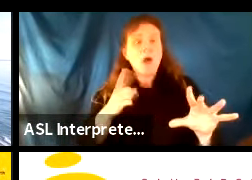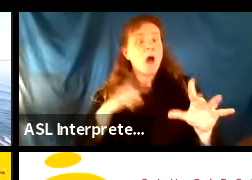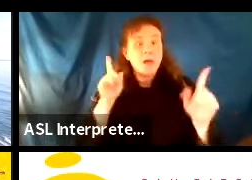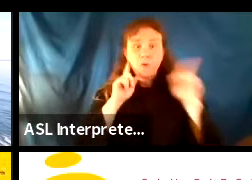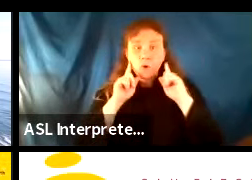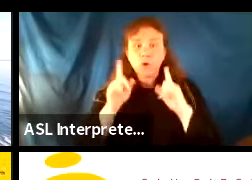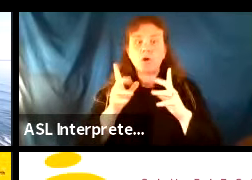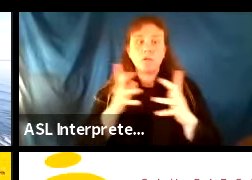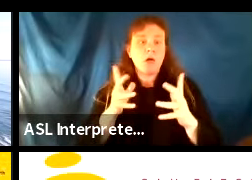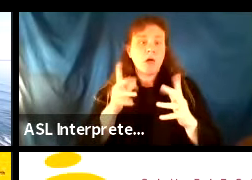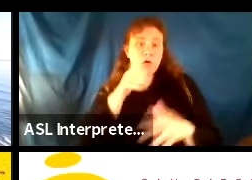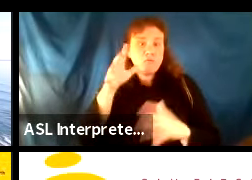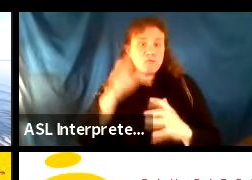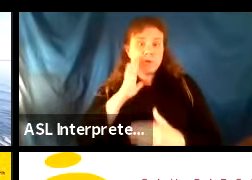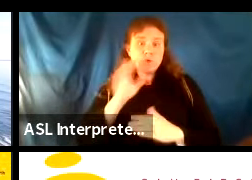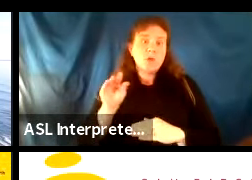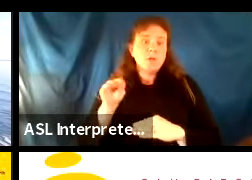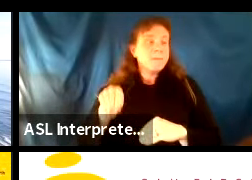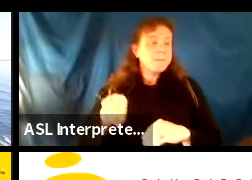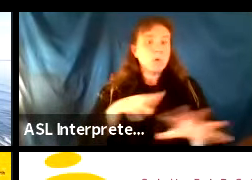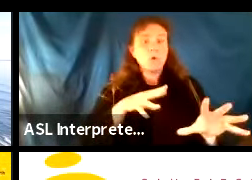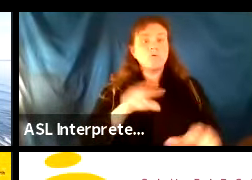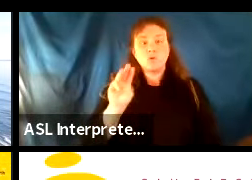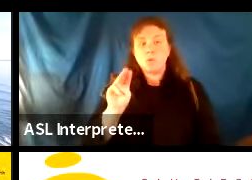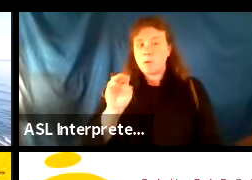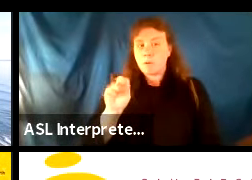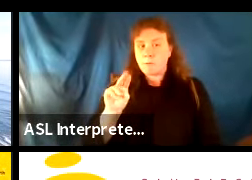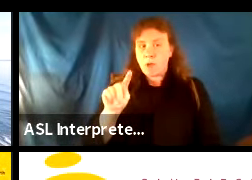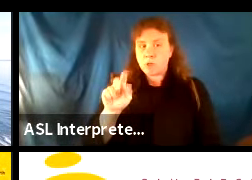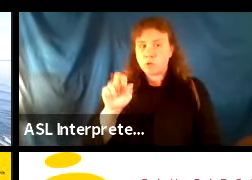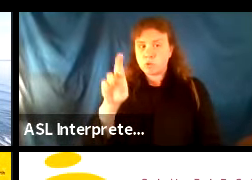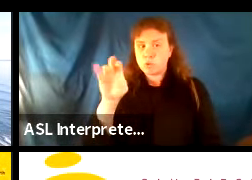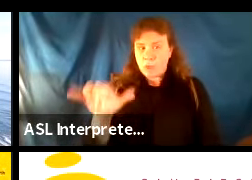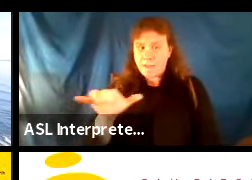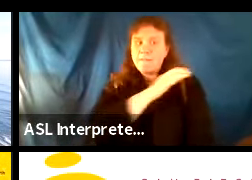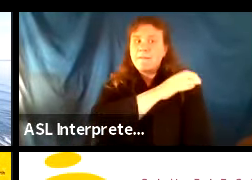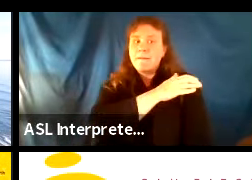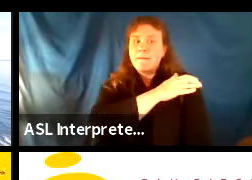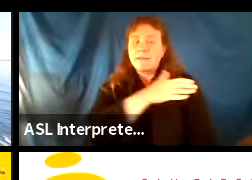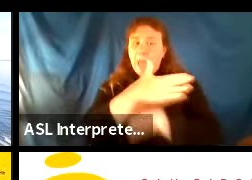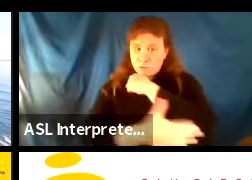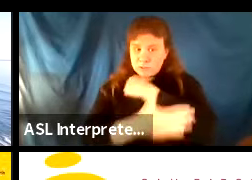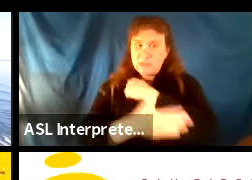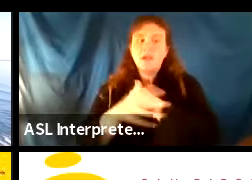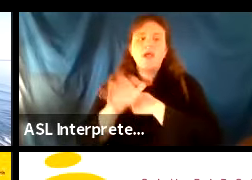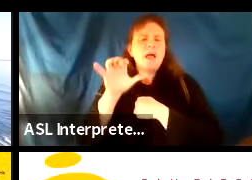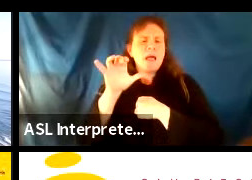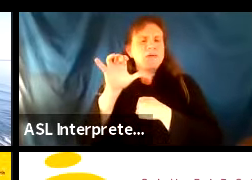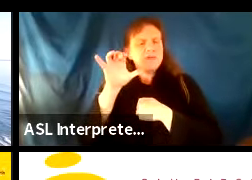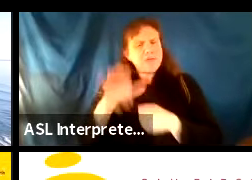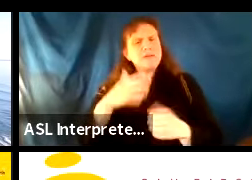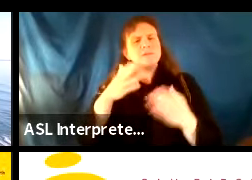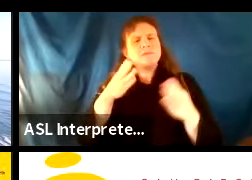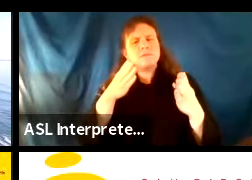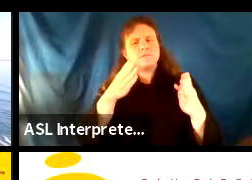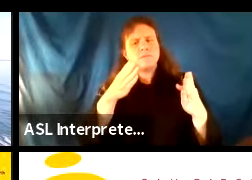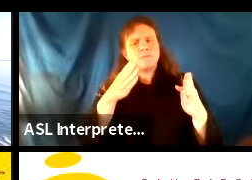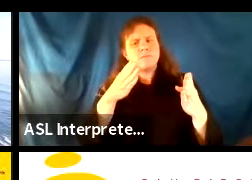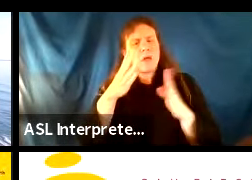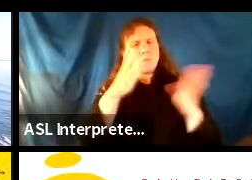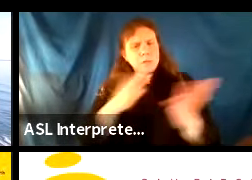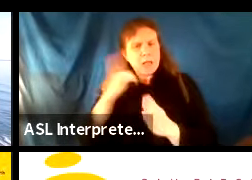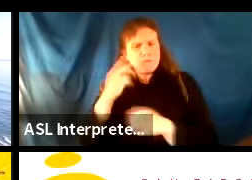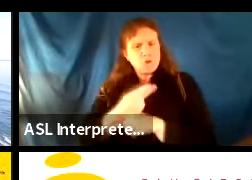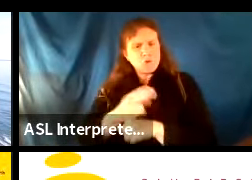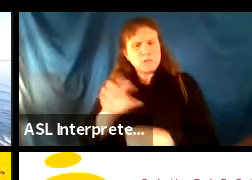how can we meet them there? This is where mobile clinics come into play. So those are some of the strategies that we're thinking about. But also, Esther,